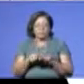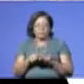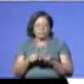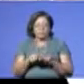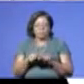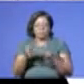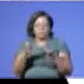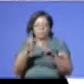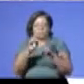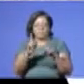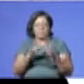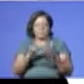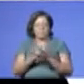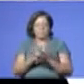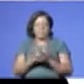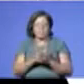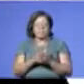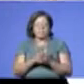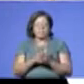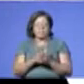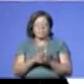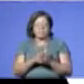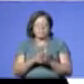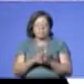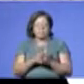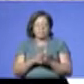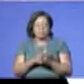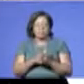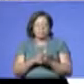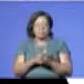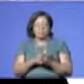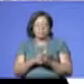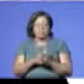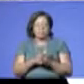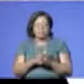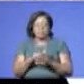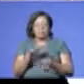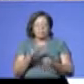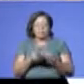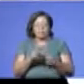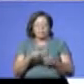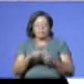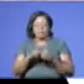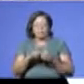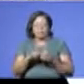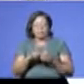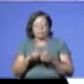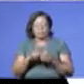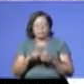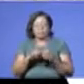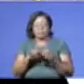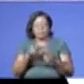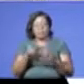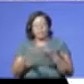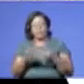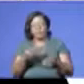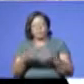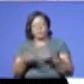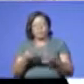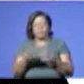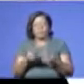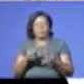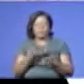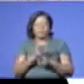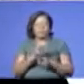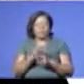designed that the Busuwu's case of whether or not we have the validity